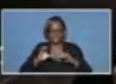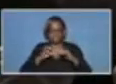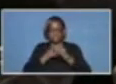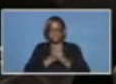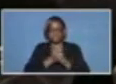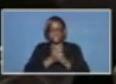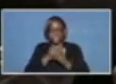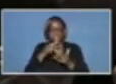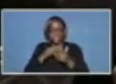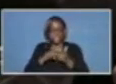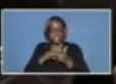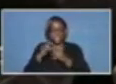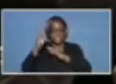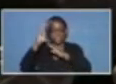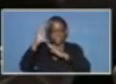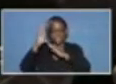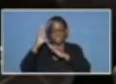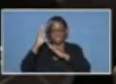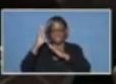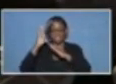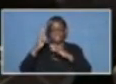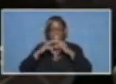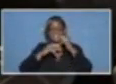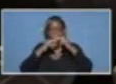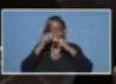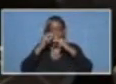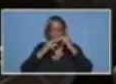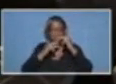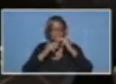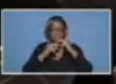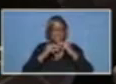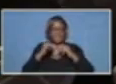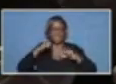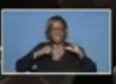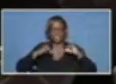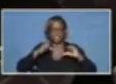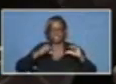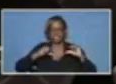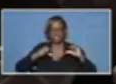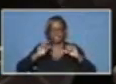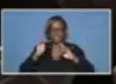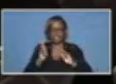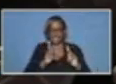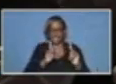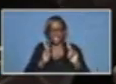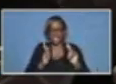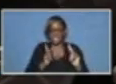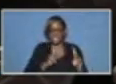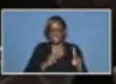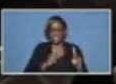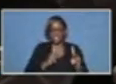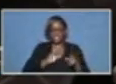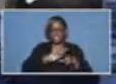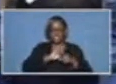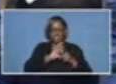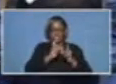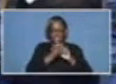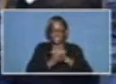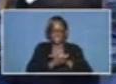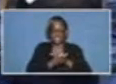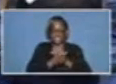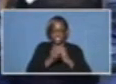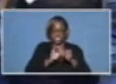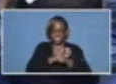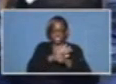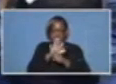The Bahamas should develop a sustainable and strategic action plan to combat the effects of climate change. Leading